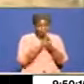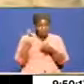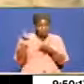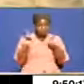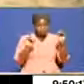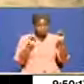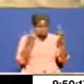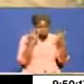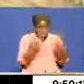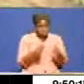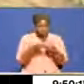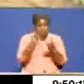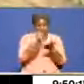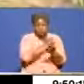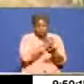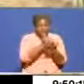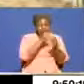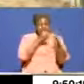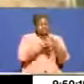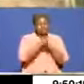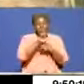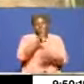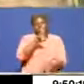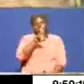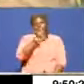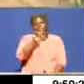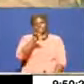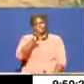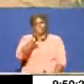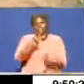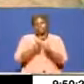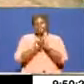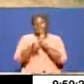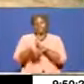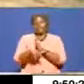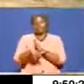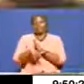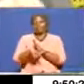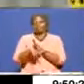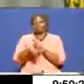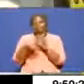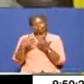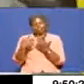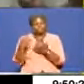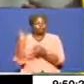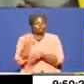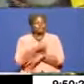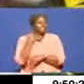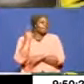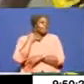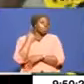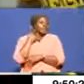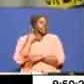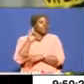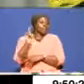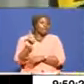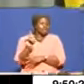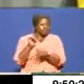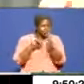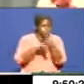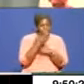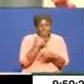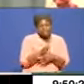Posta Rangers at the Ruaraka grounds. They then recovered to beat Kariwangi Sharks by a solitary goal at Utali grounds